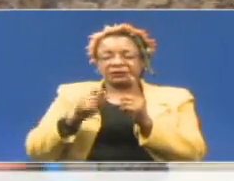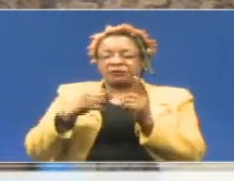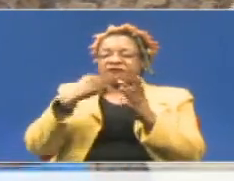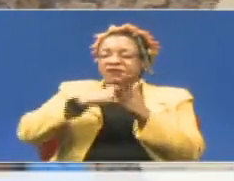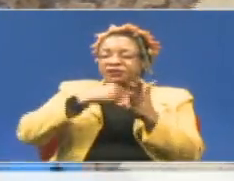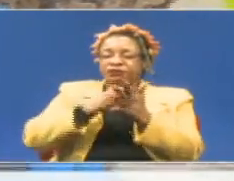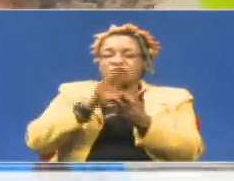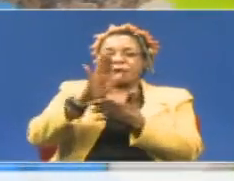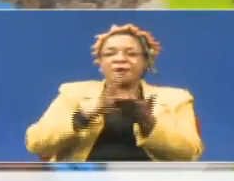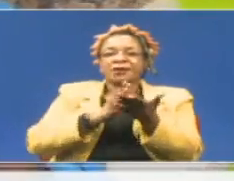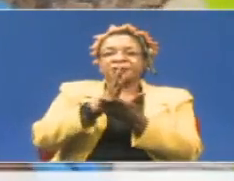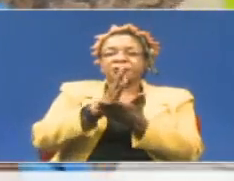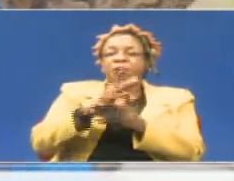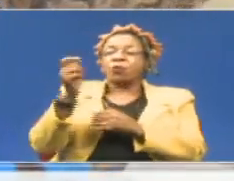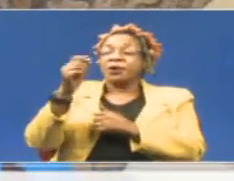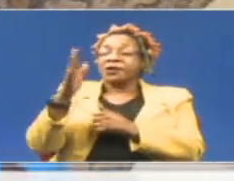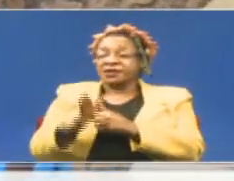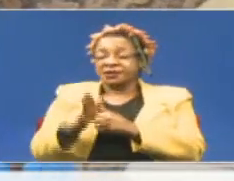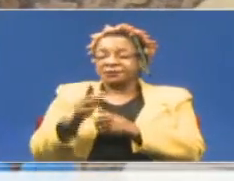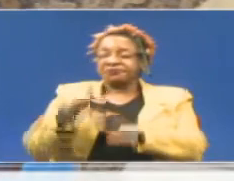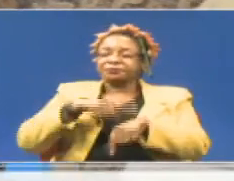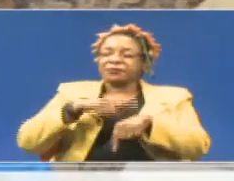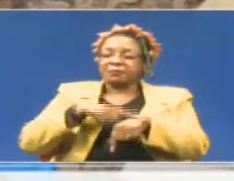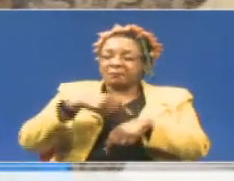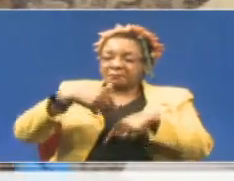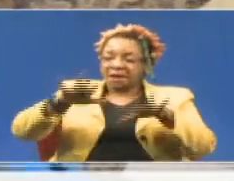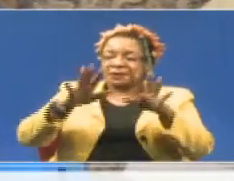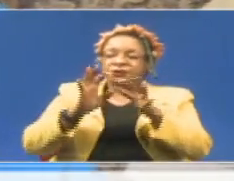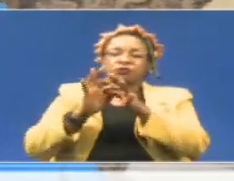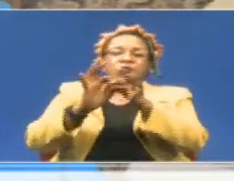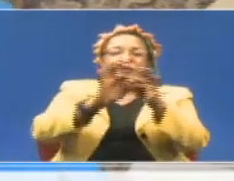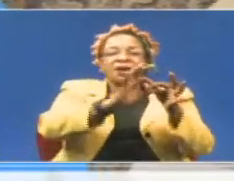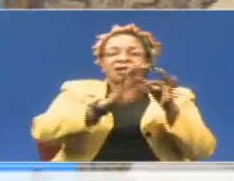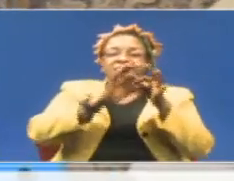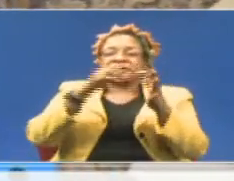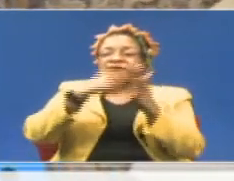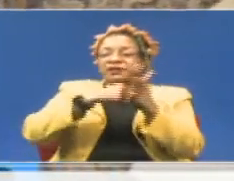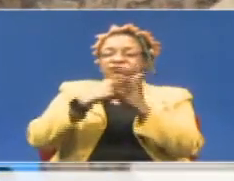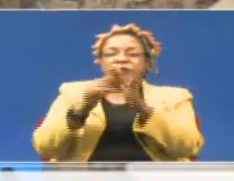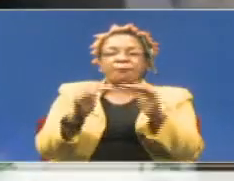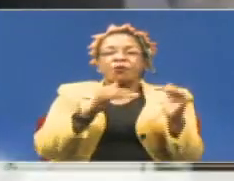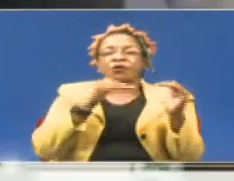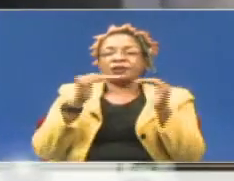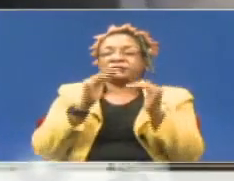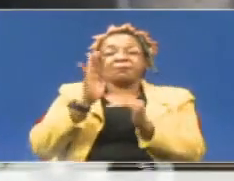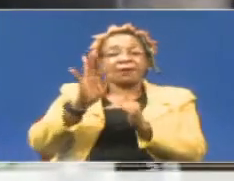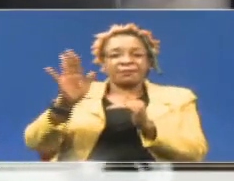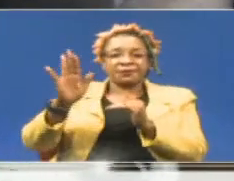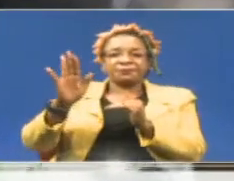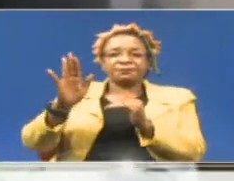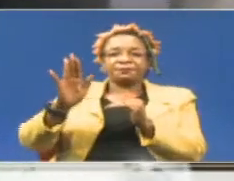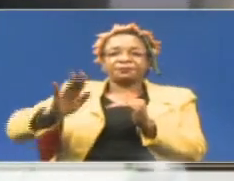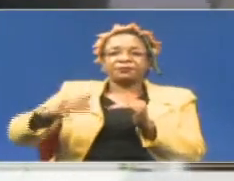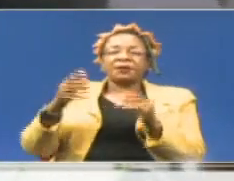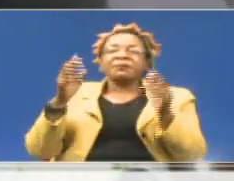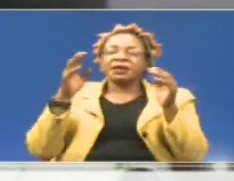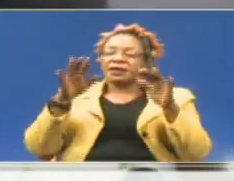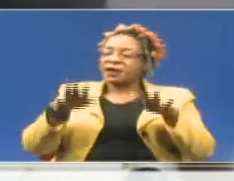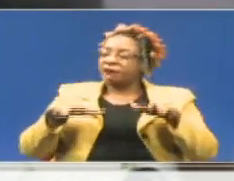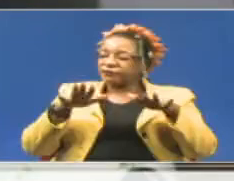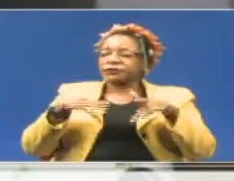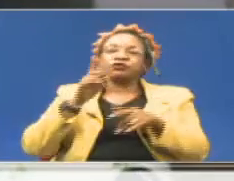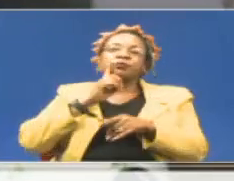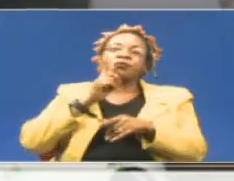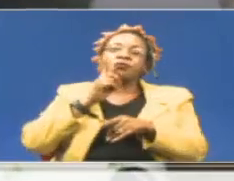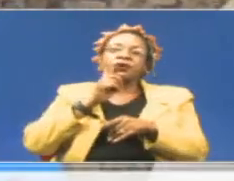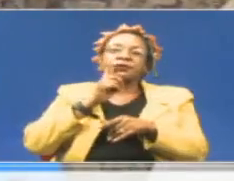your rights. Wa Kenya, ni wakati wenu wa kuungana na kupigania demokrasia yenu. Kaa chonjo kesho,